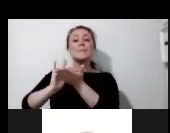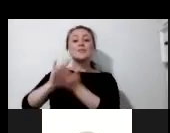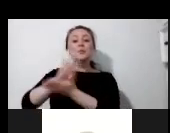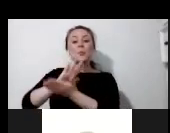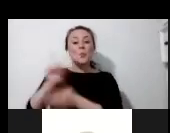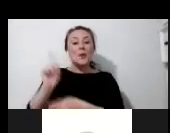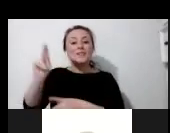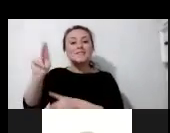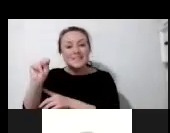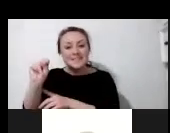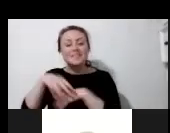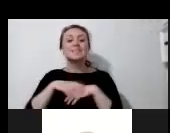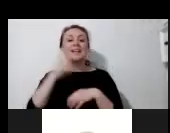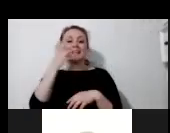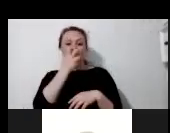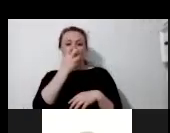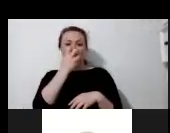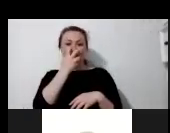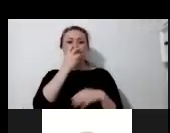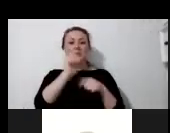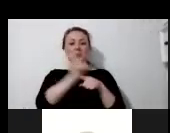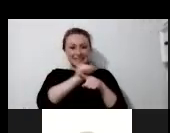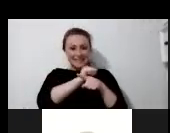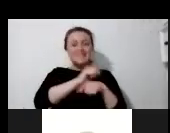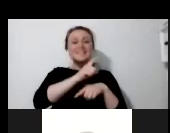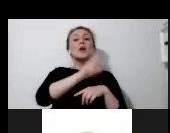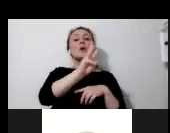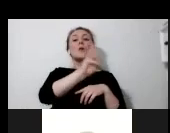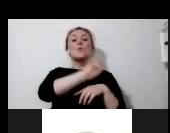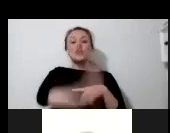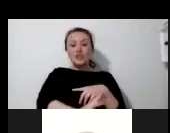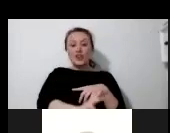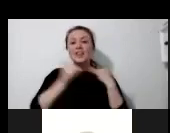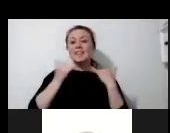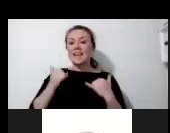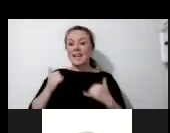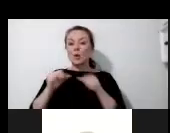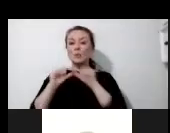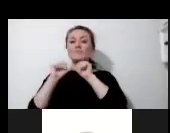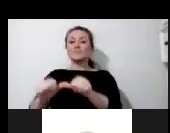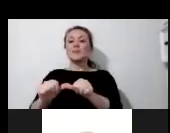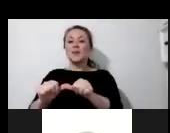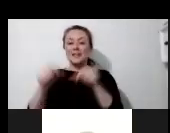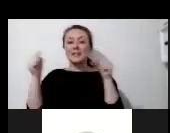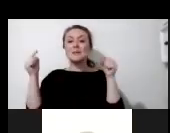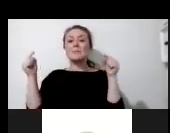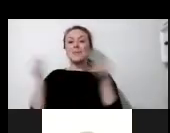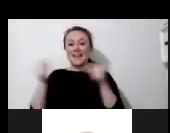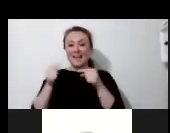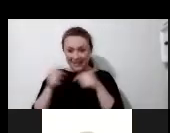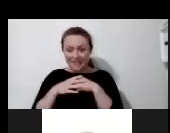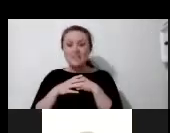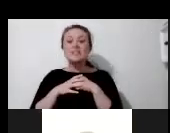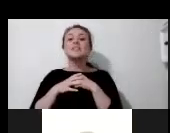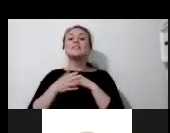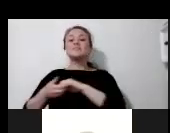in Wichita. She's now doing a chronic pain fellowship, and she's going to join our staff in the Department of